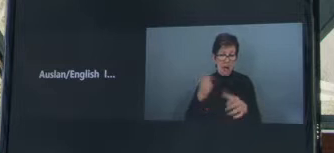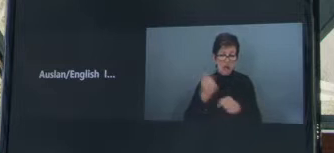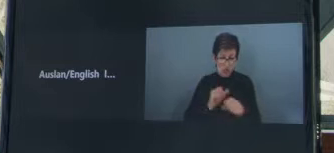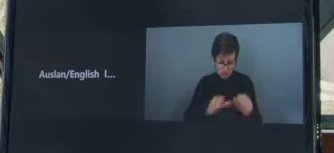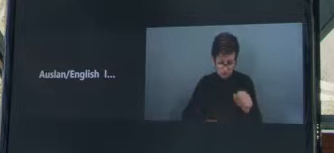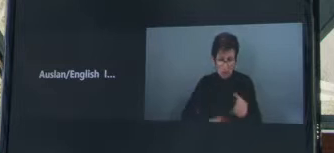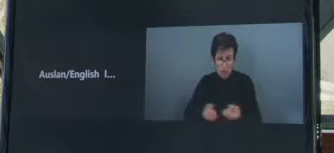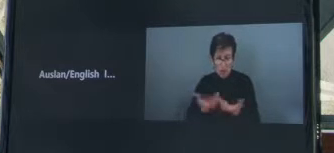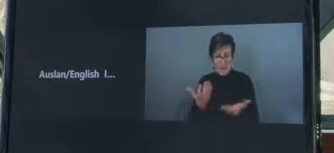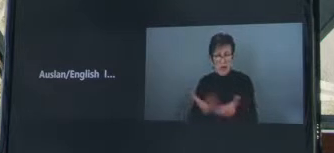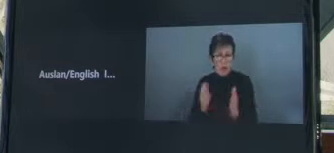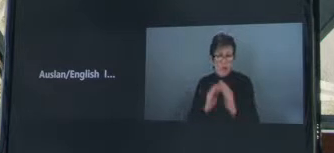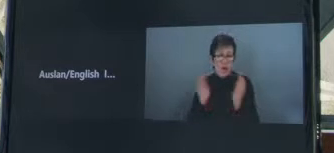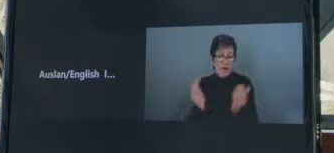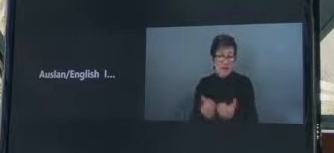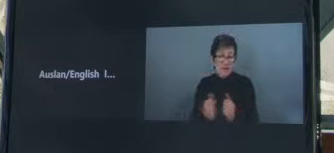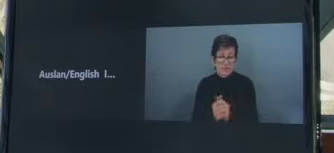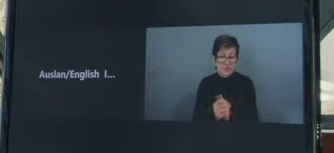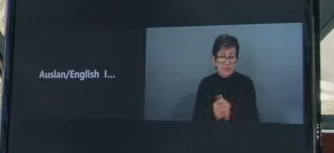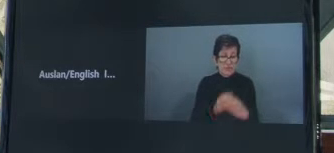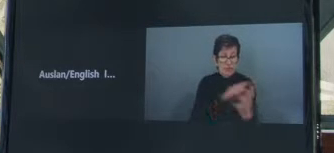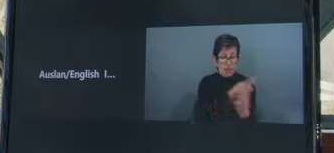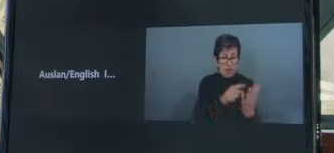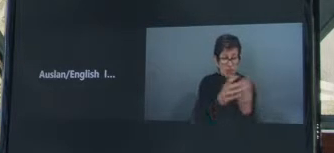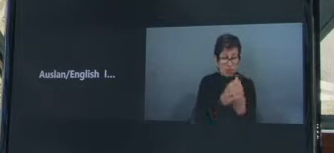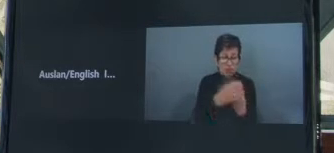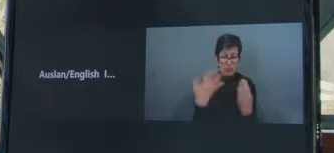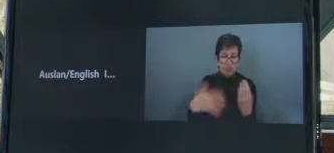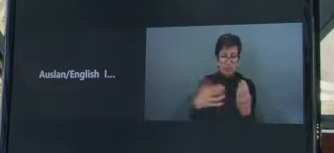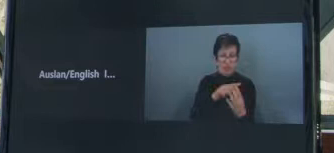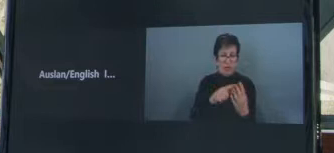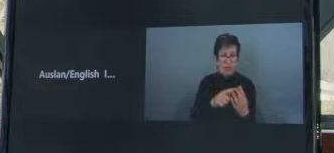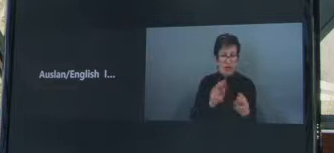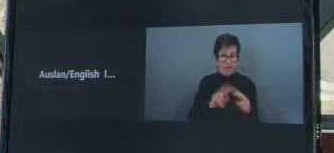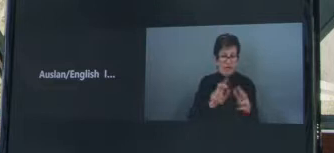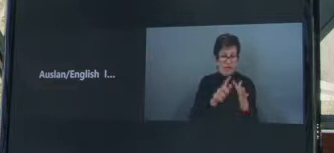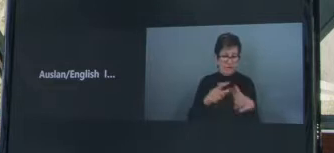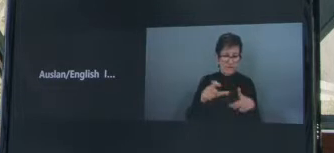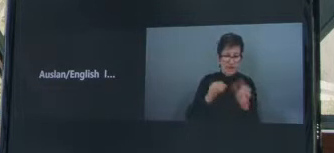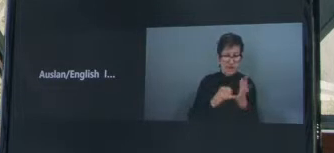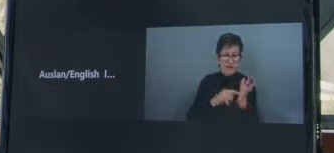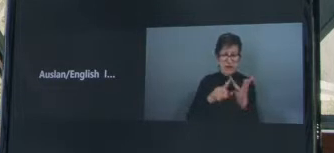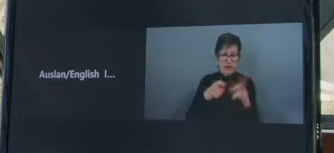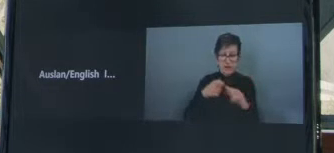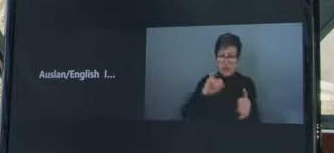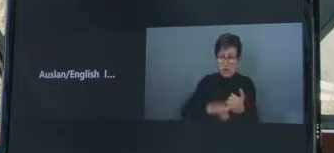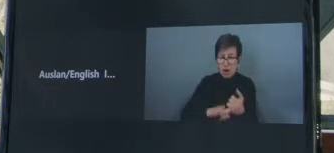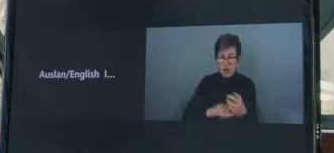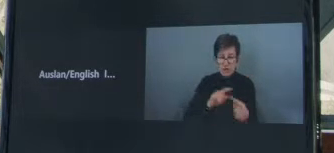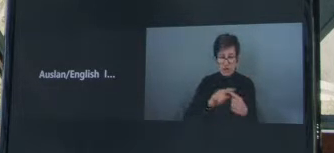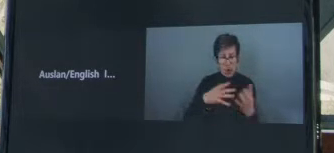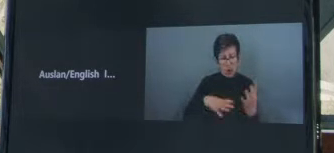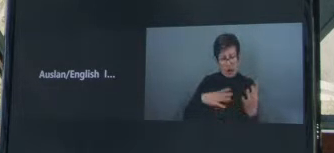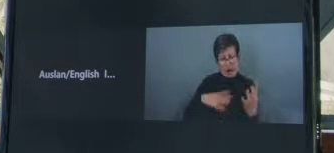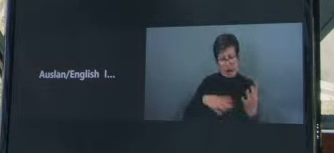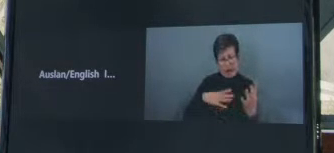relying on looking at these four feedstocks as supplying the demand for bio-based building